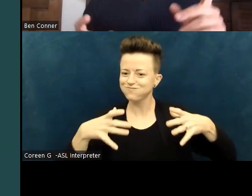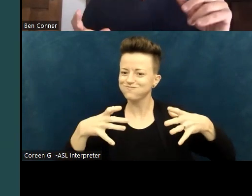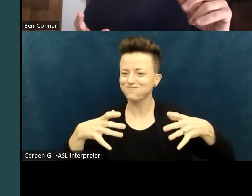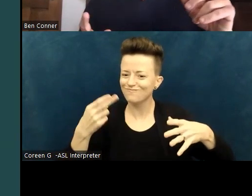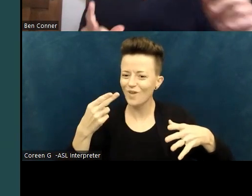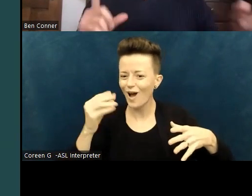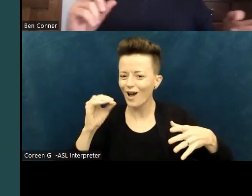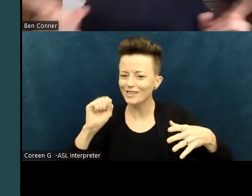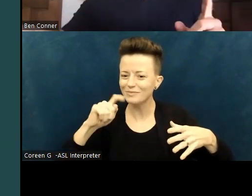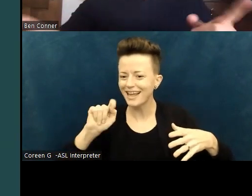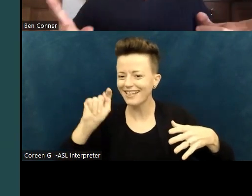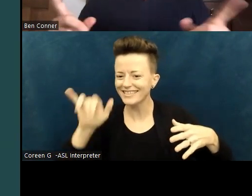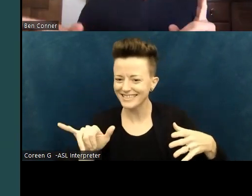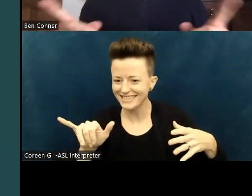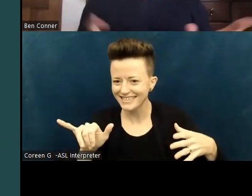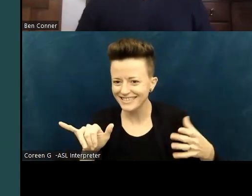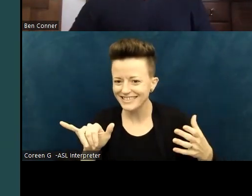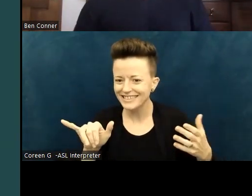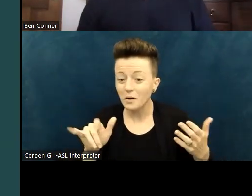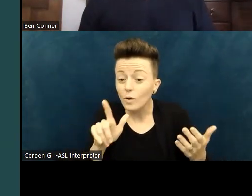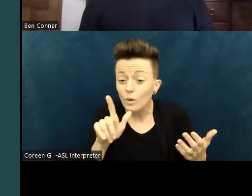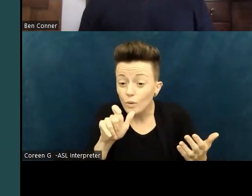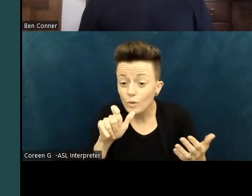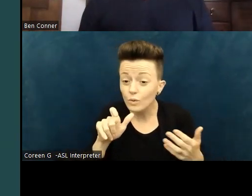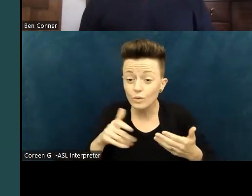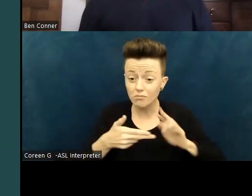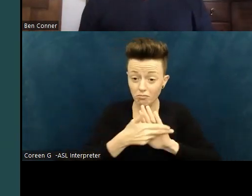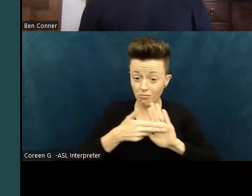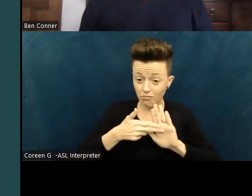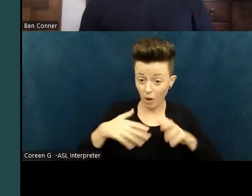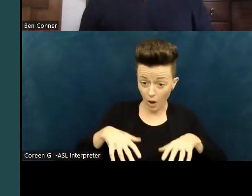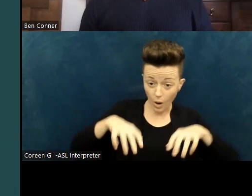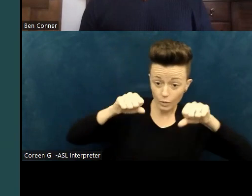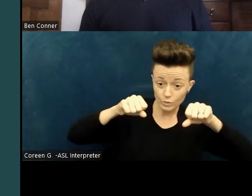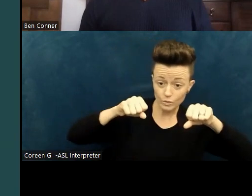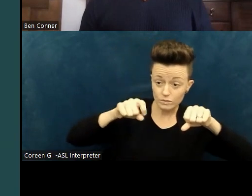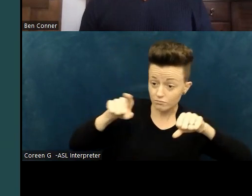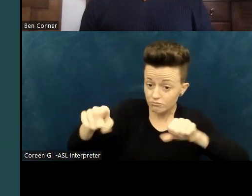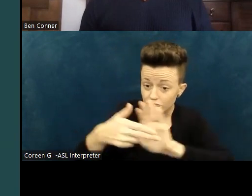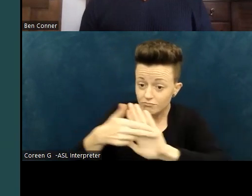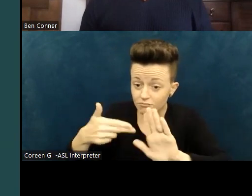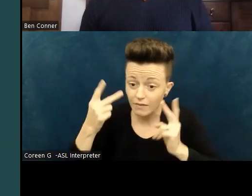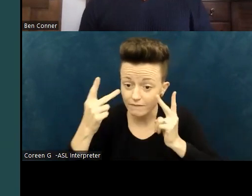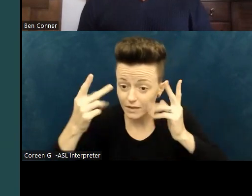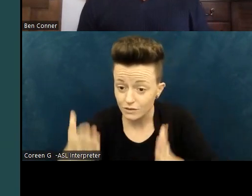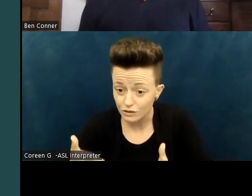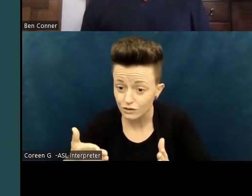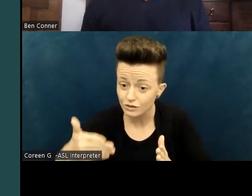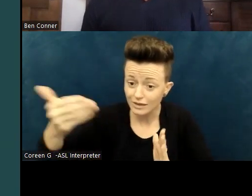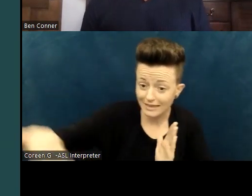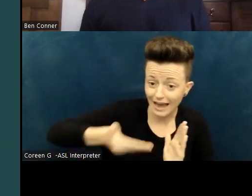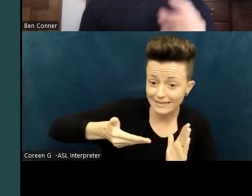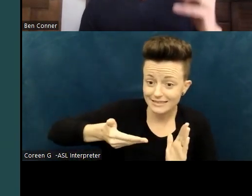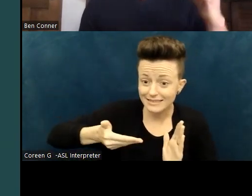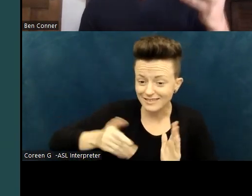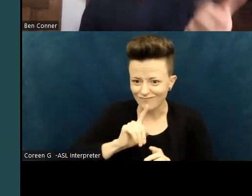whoever plays the role of host and guest, we're all being hosted by God. And in a sense, we're all